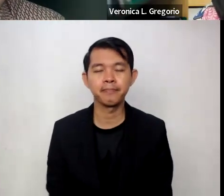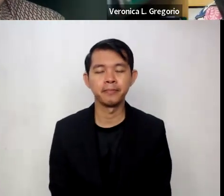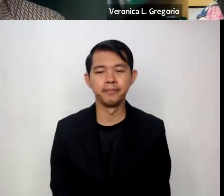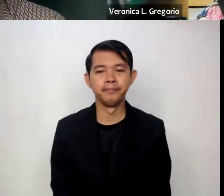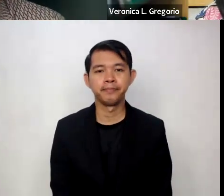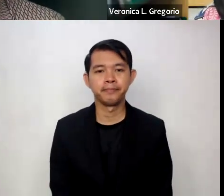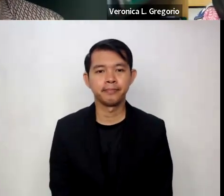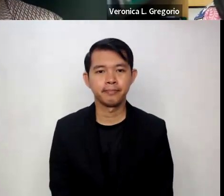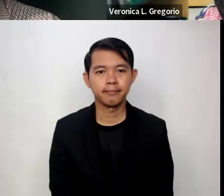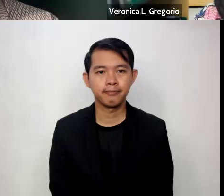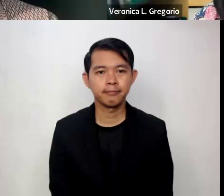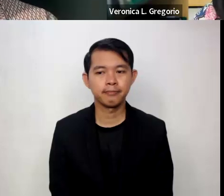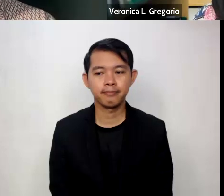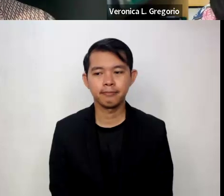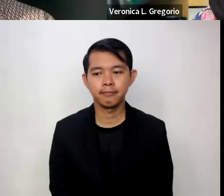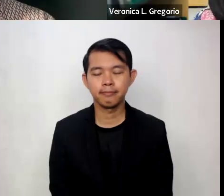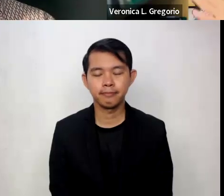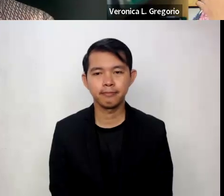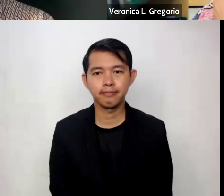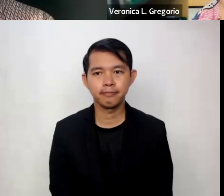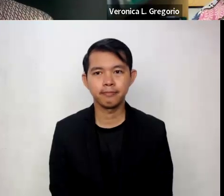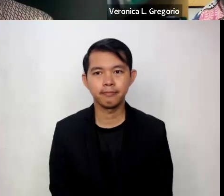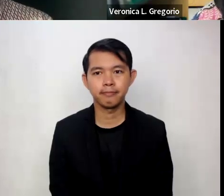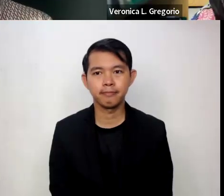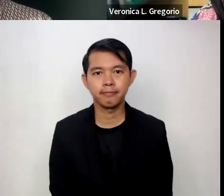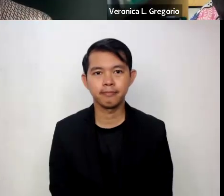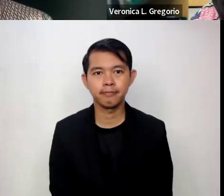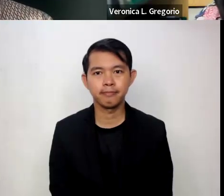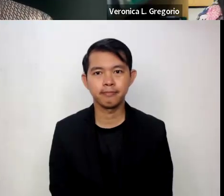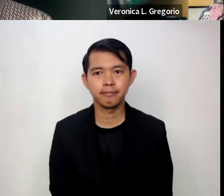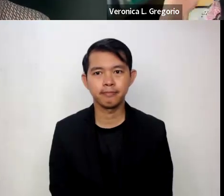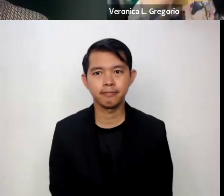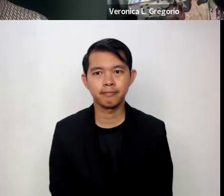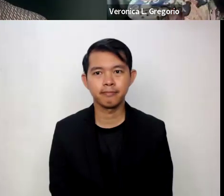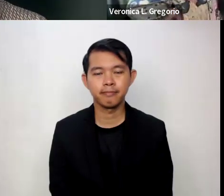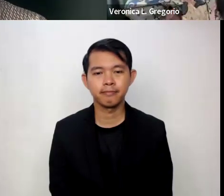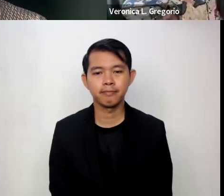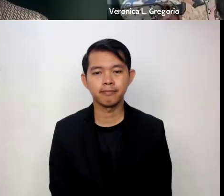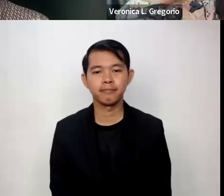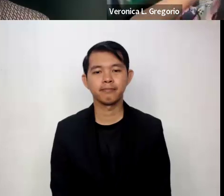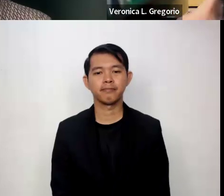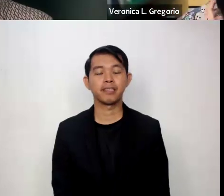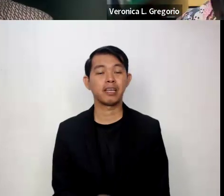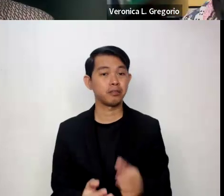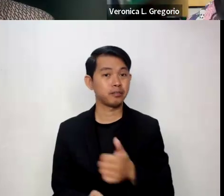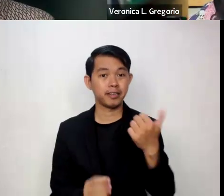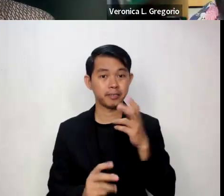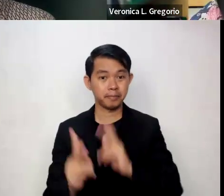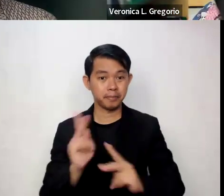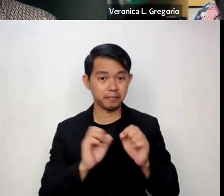no? Hello po, sige po, bigyan po natin ng time ang people na mag-open ng cams kung gusto po